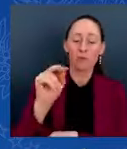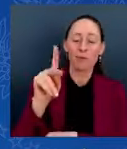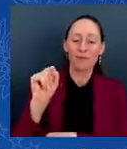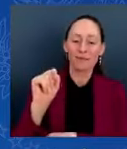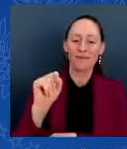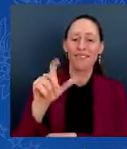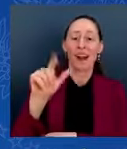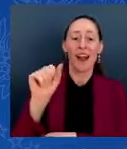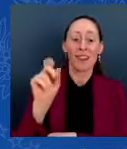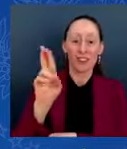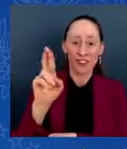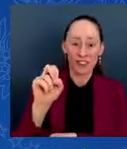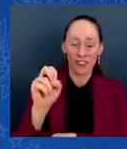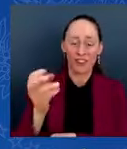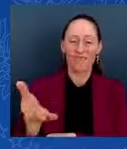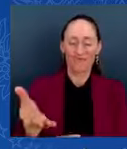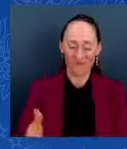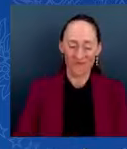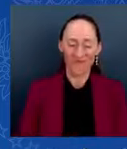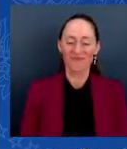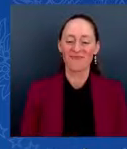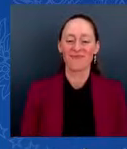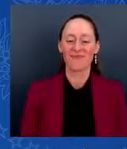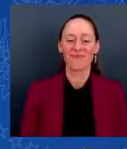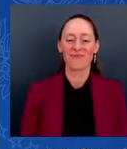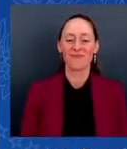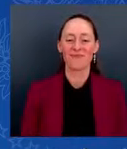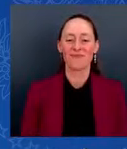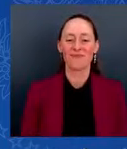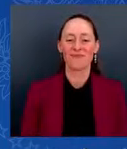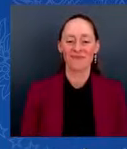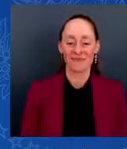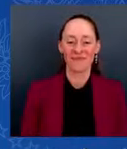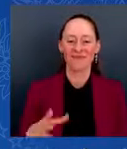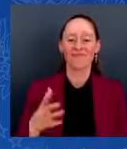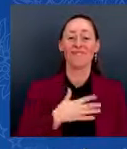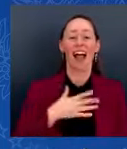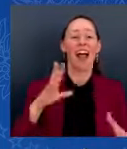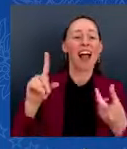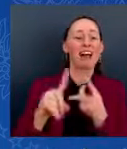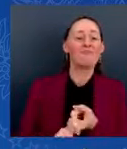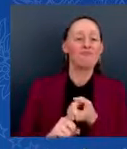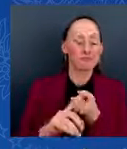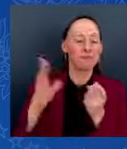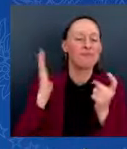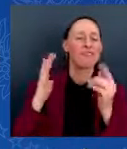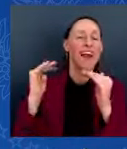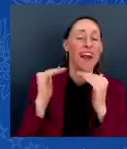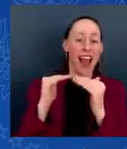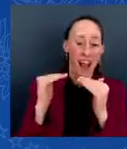my dear friend and former colleague, Senator Ben Cardin,